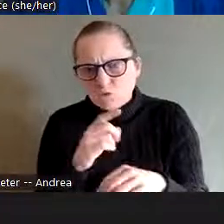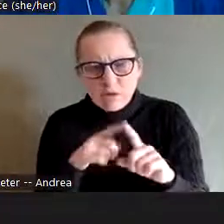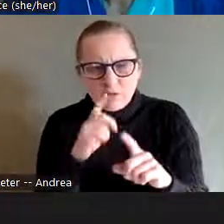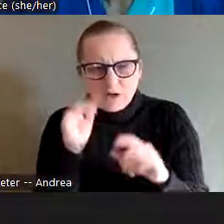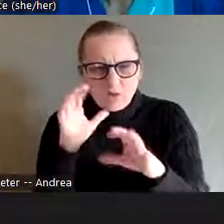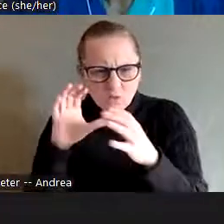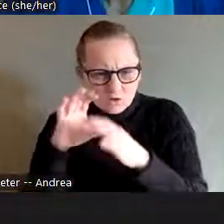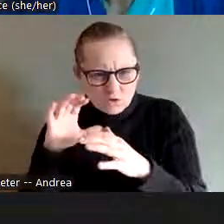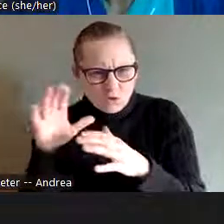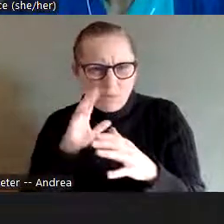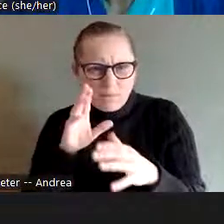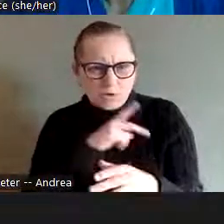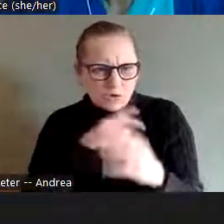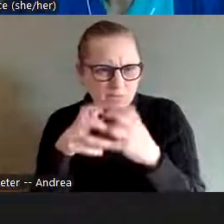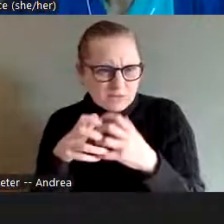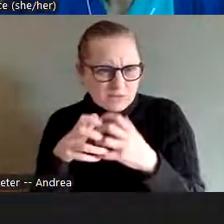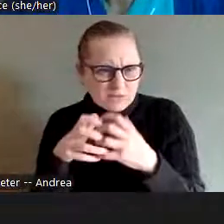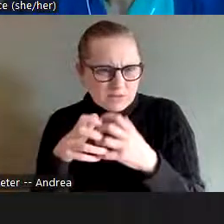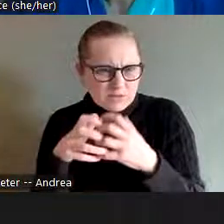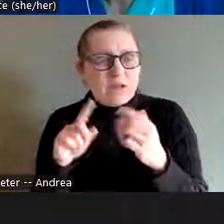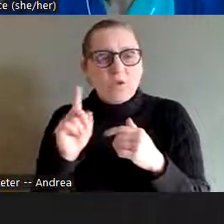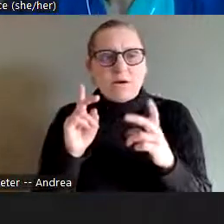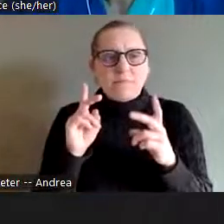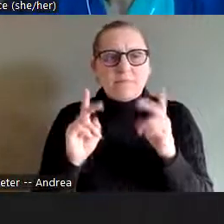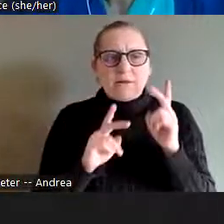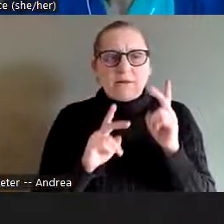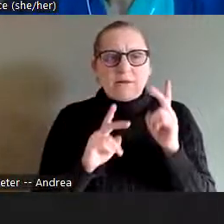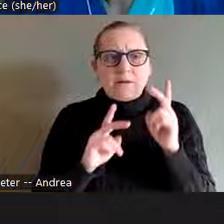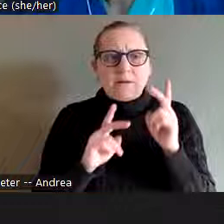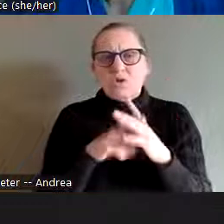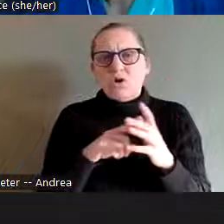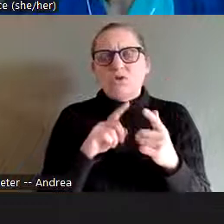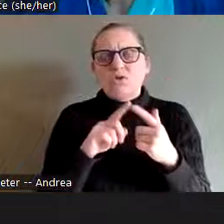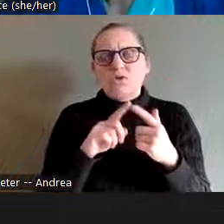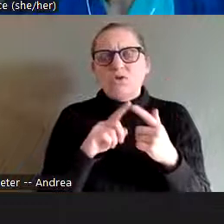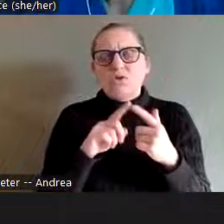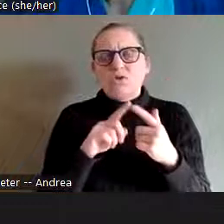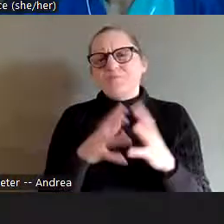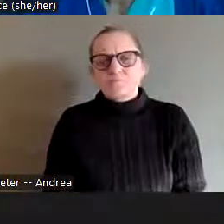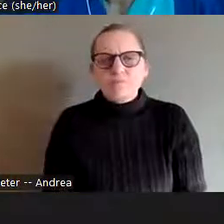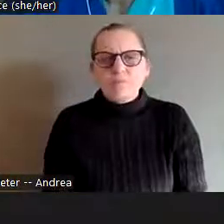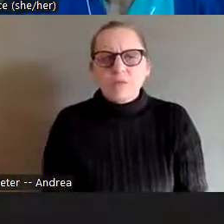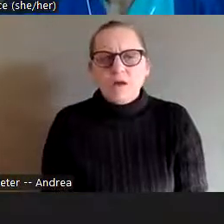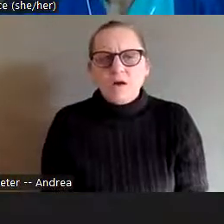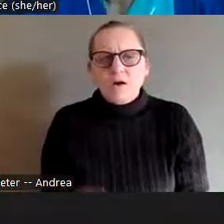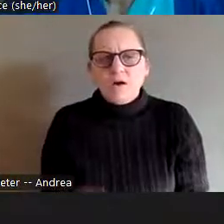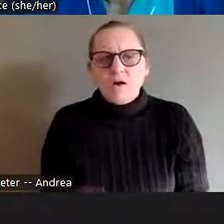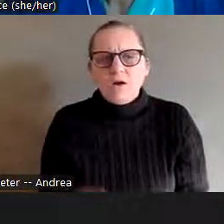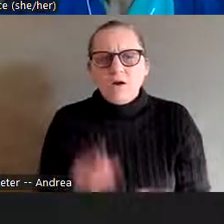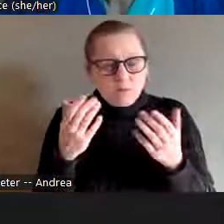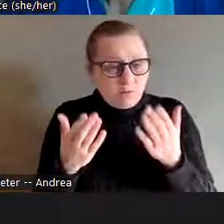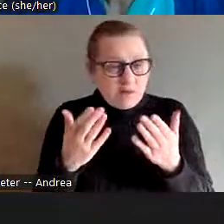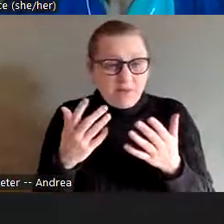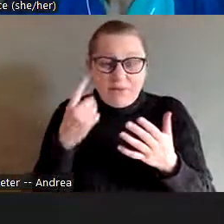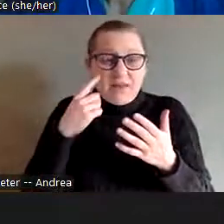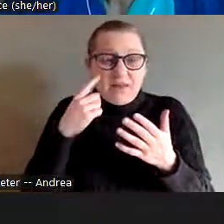personal devices. It's where people start to, and you can probably off the top of your head, think of